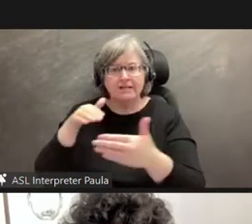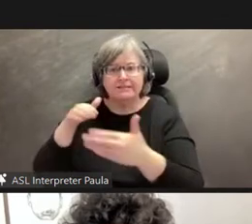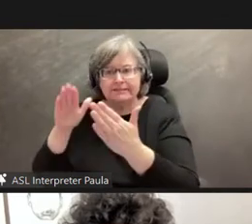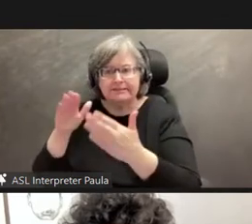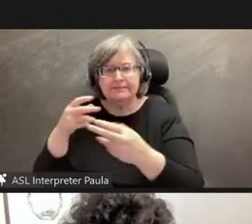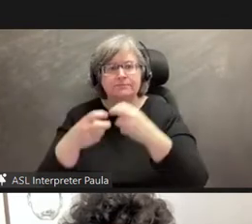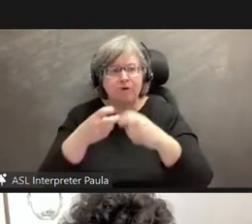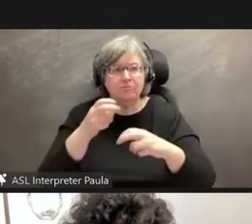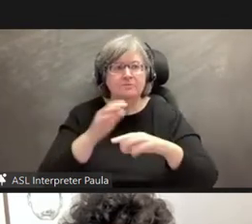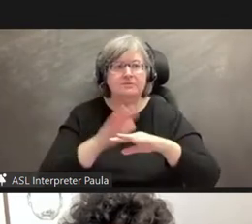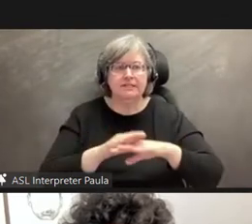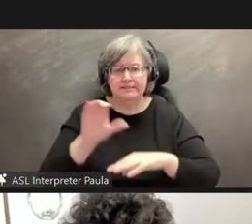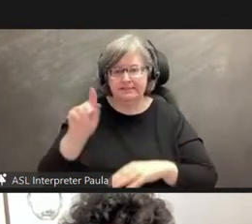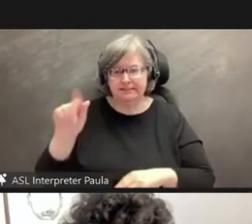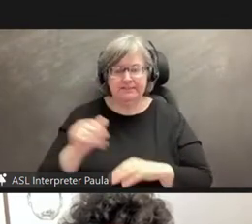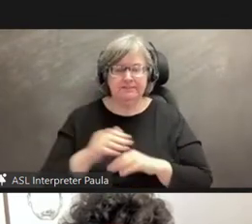CTA.